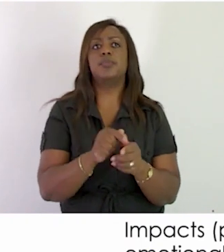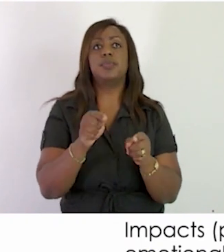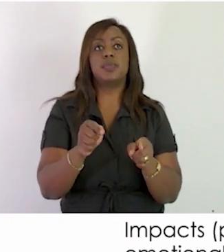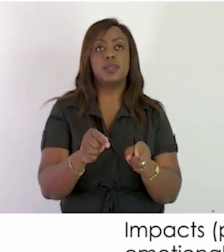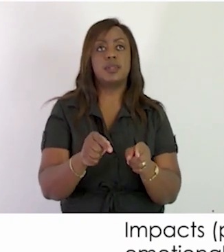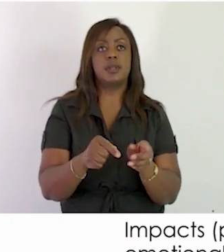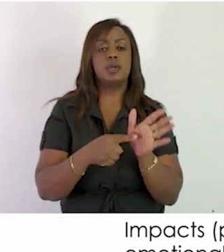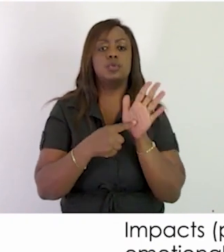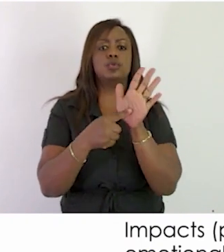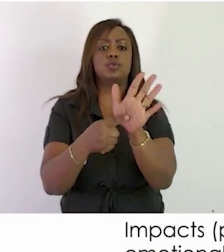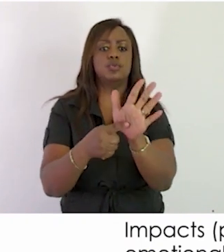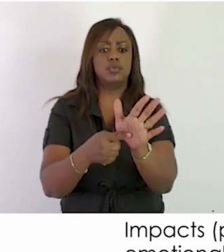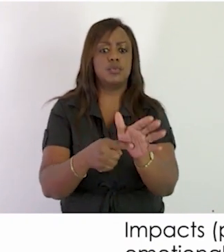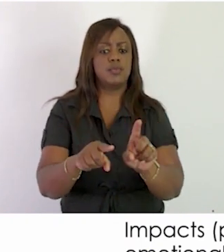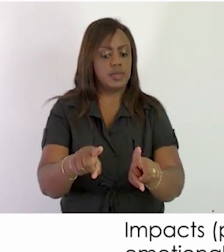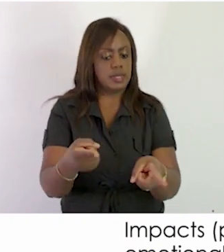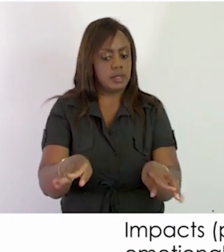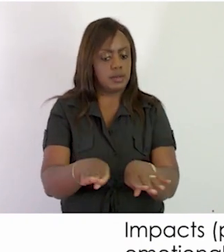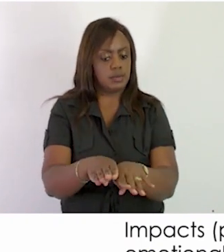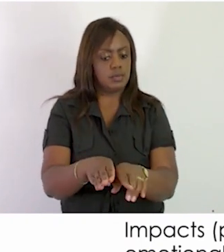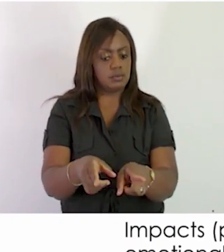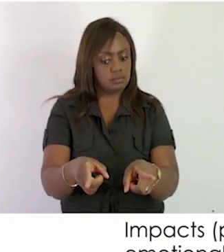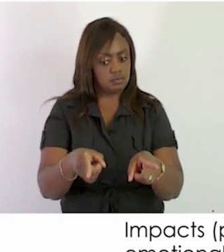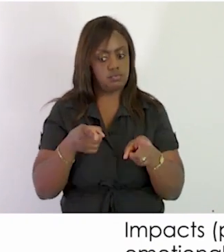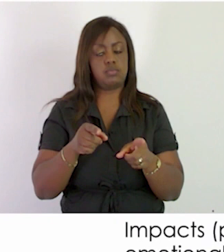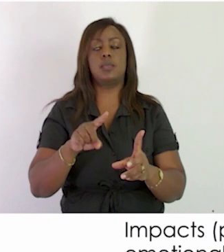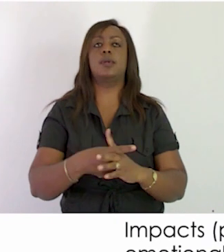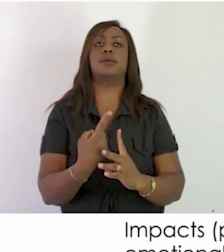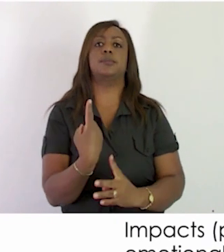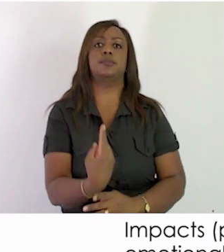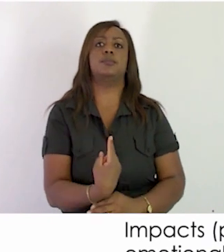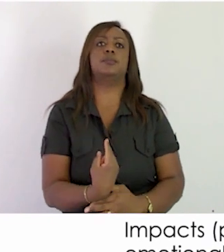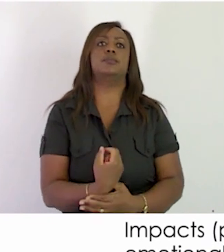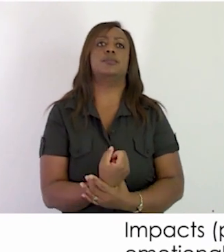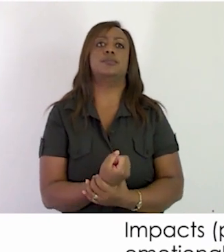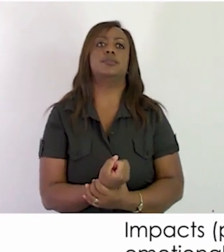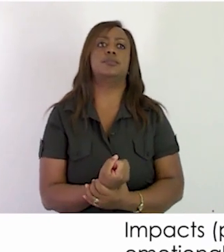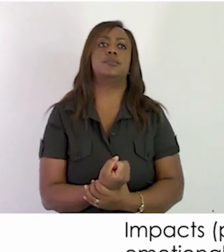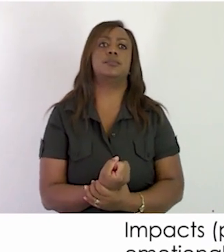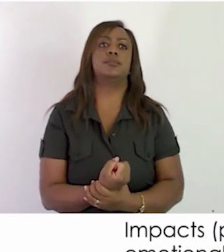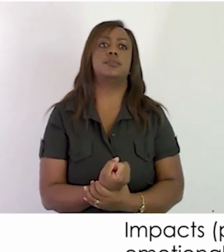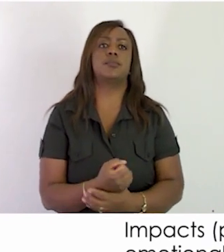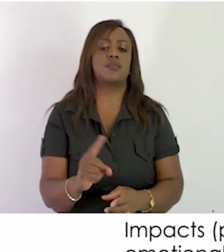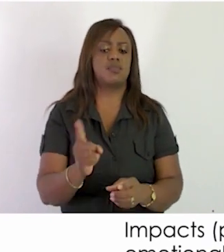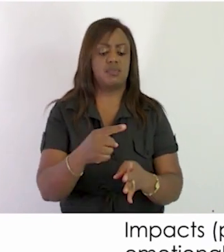that put you in danger and that have a negative impact on your sexual health. What are these